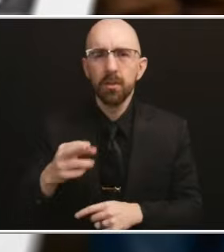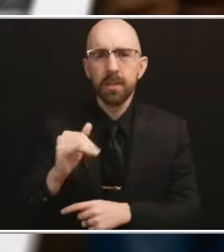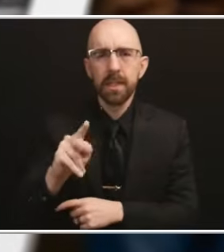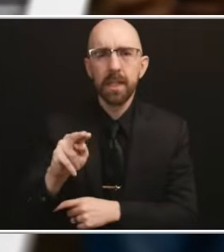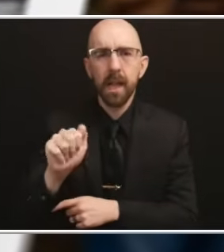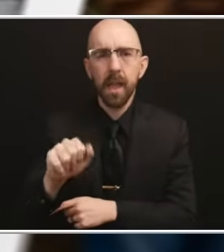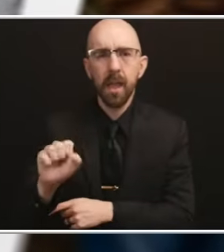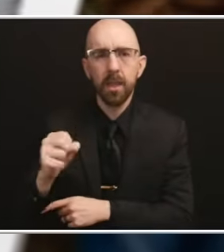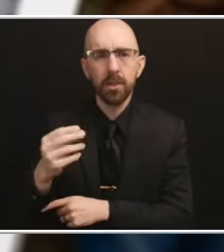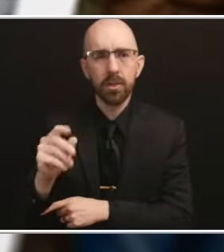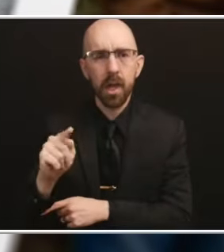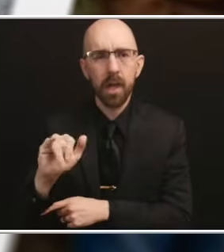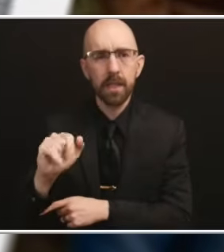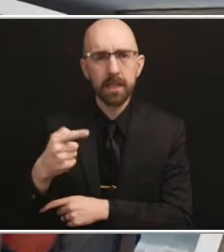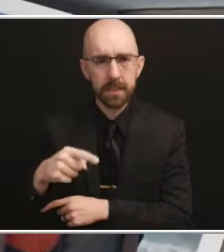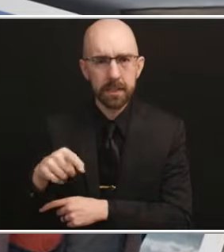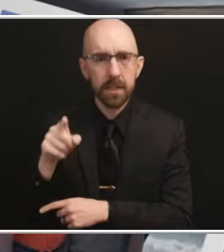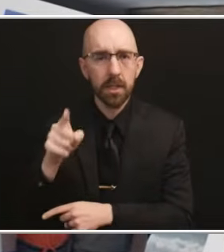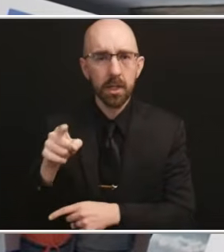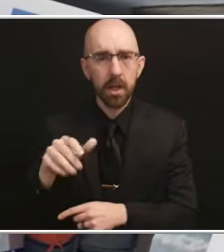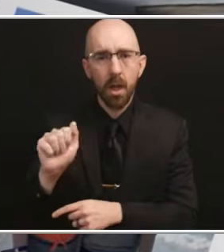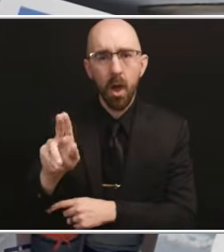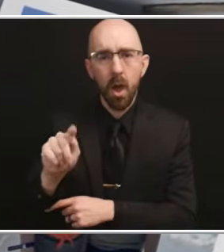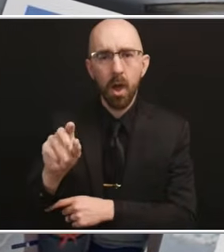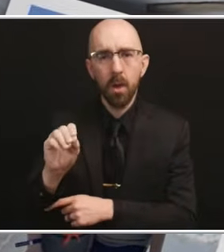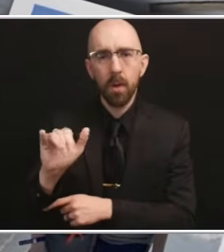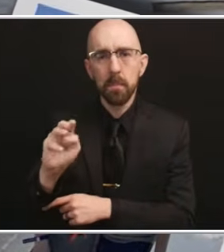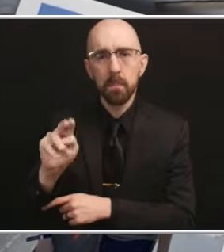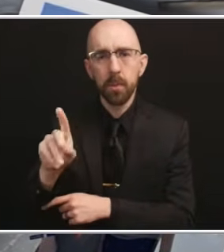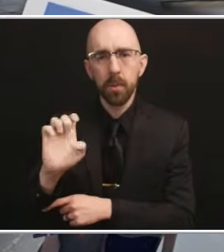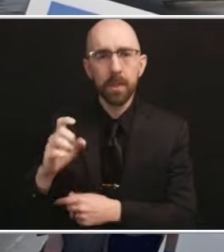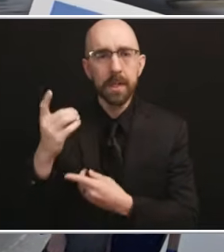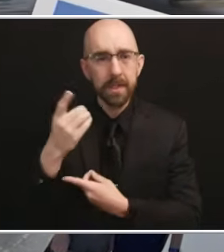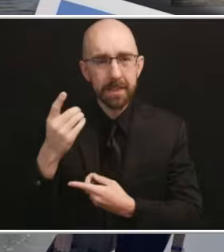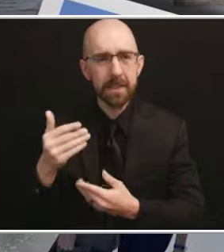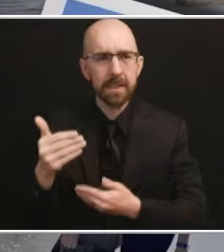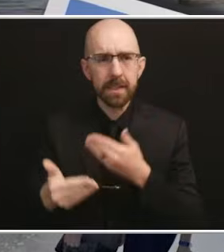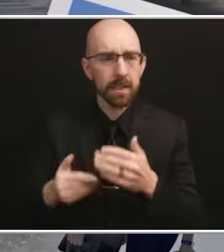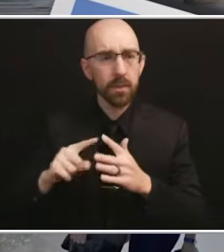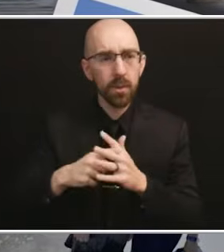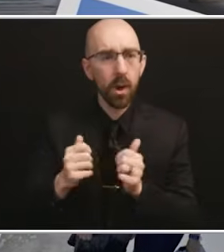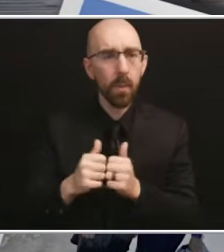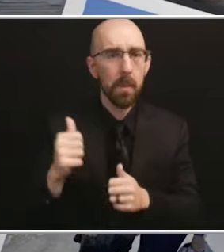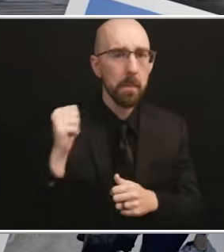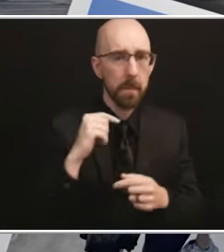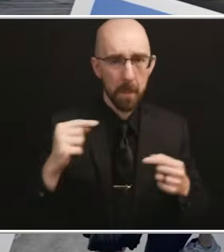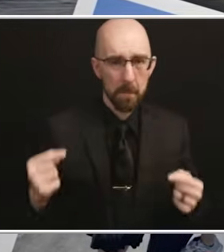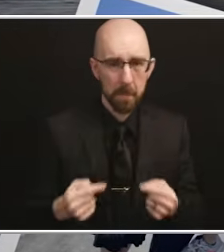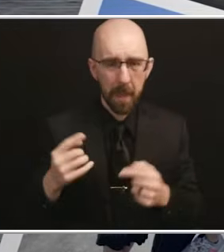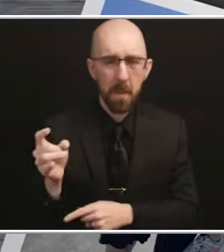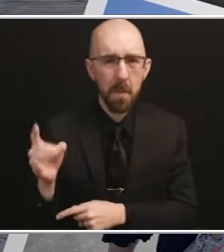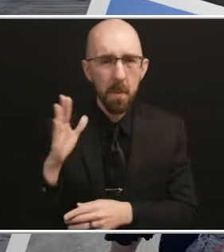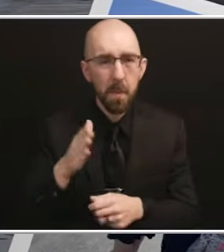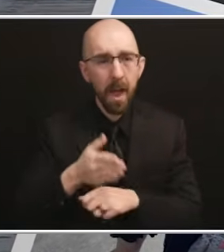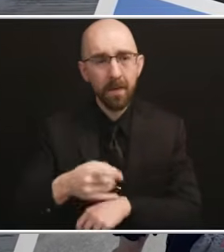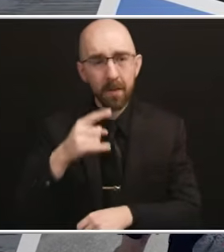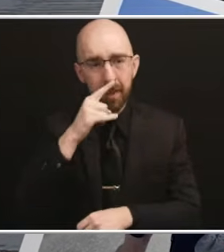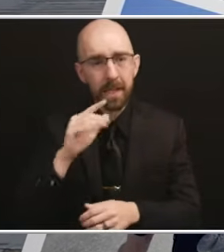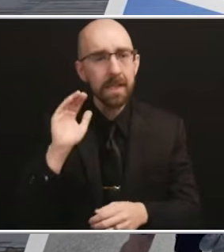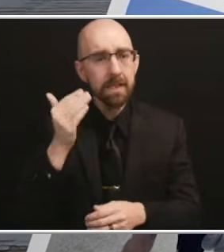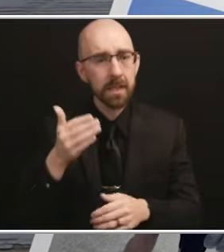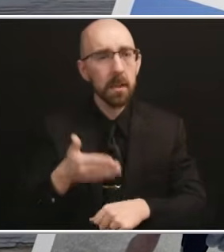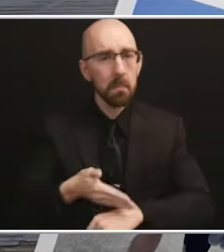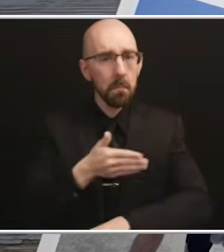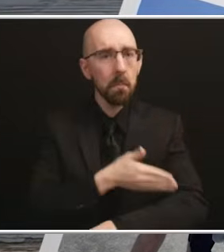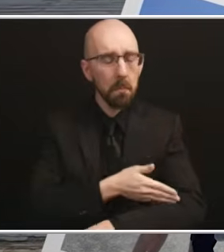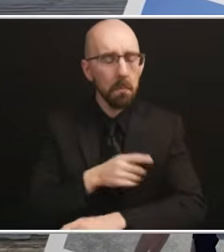has progressed. It started with really bad back pain. After having kids, it seemed to get better, but that